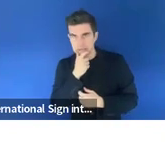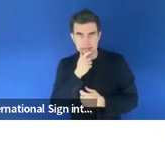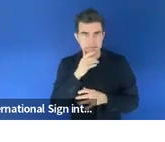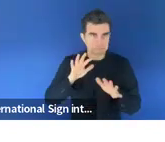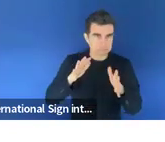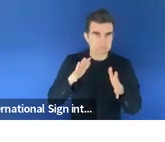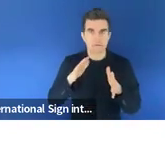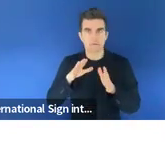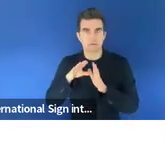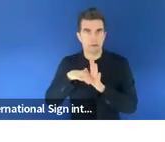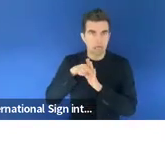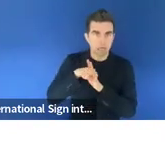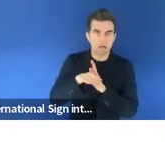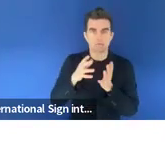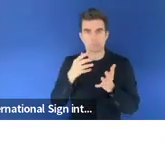is that